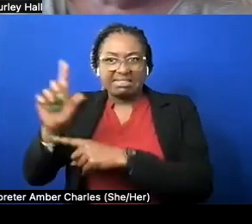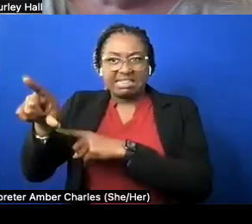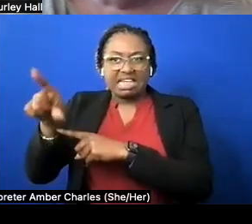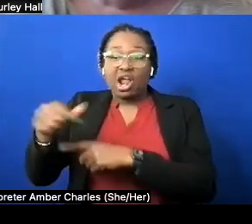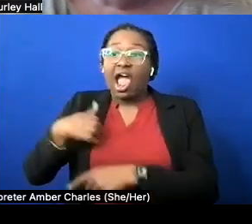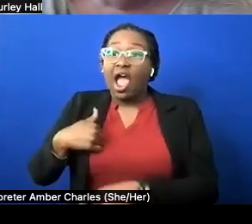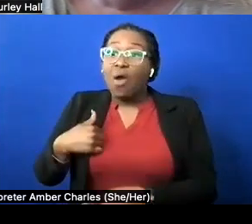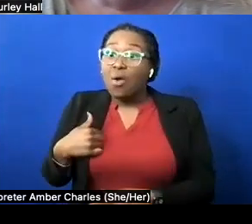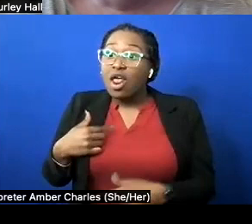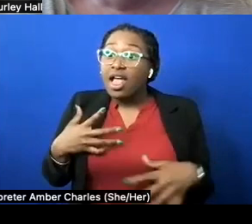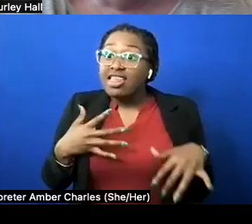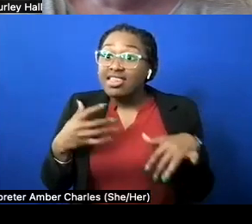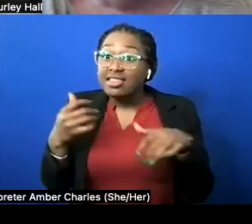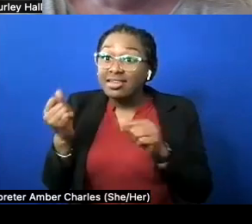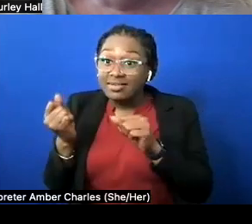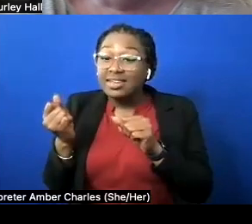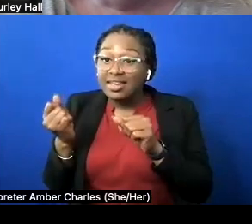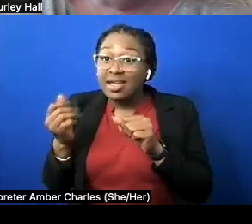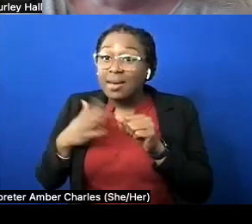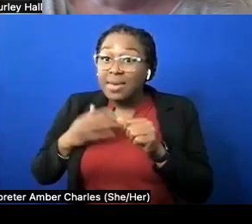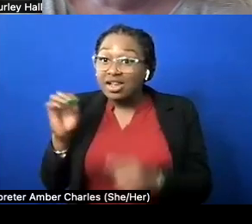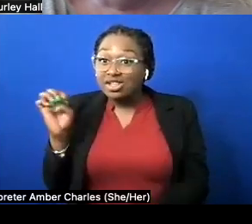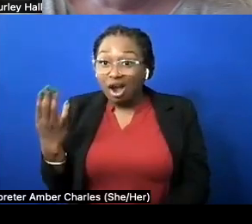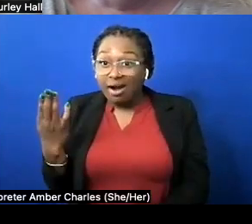be leaving my job,